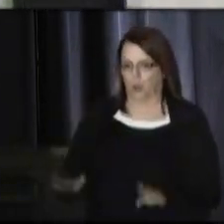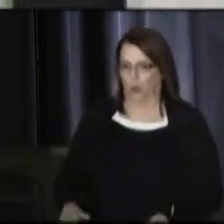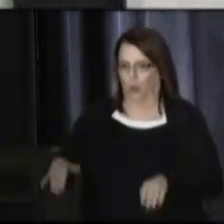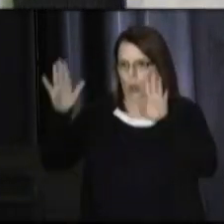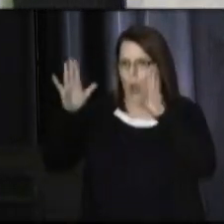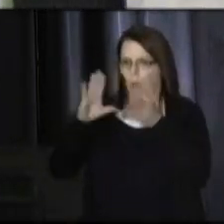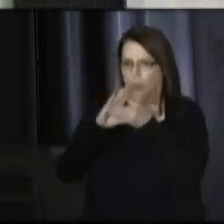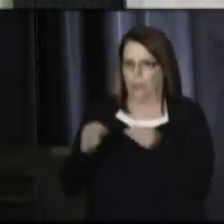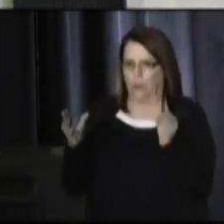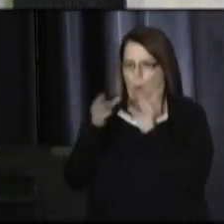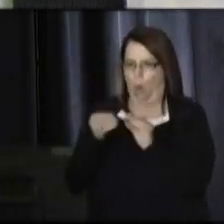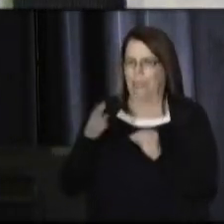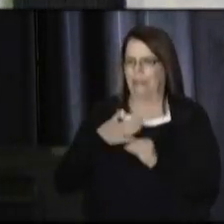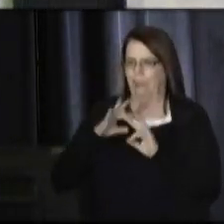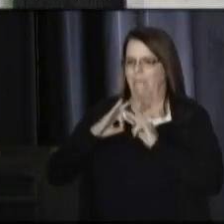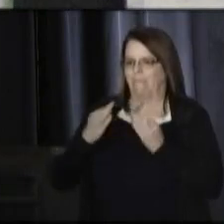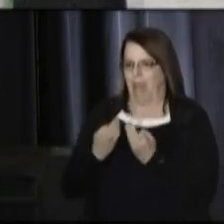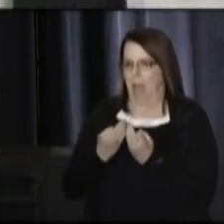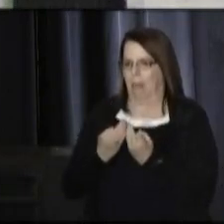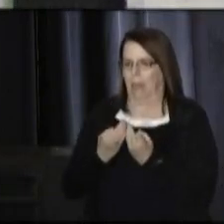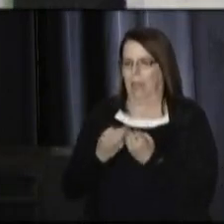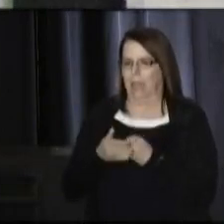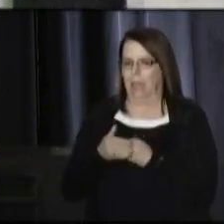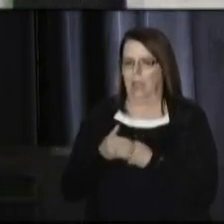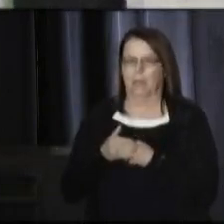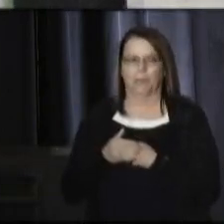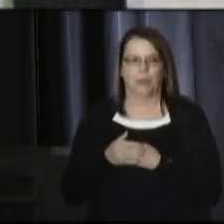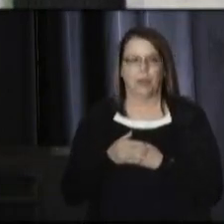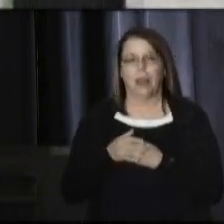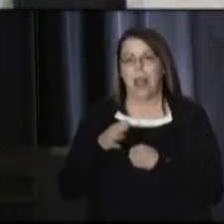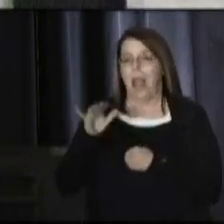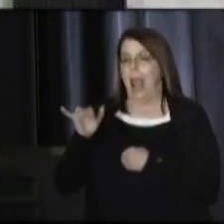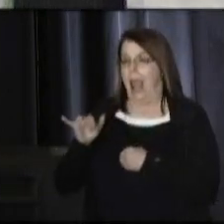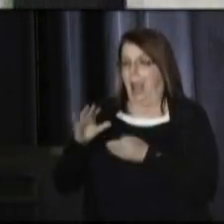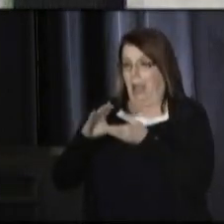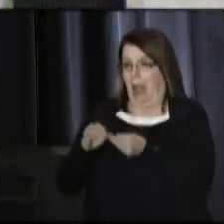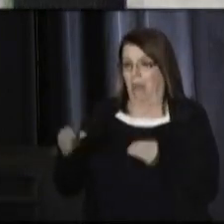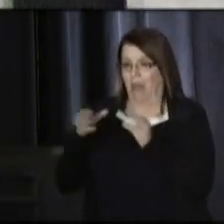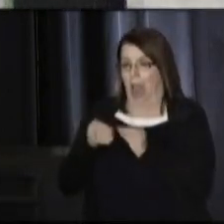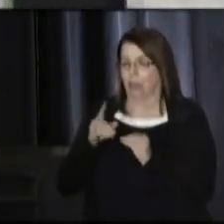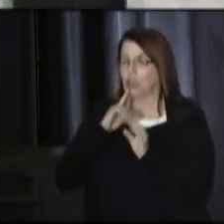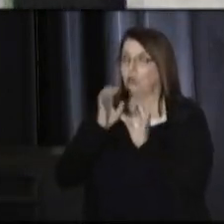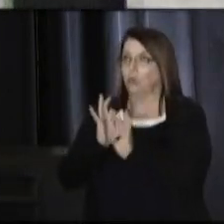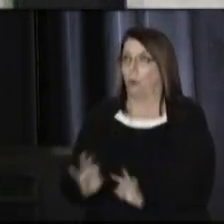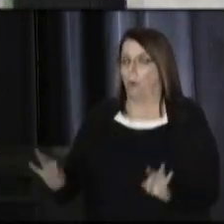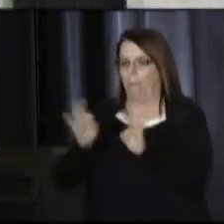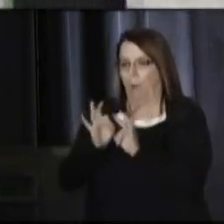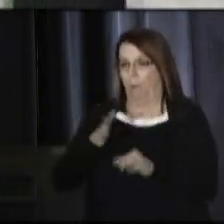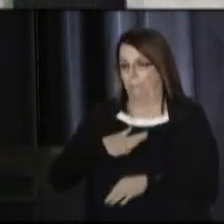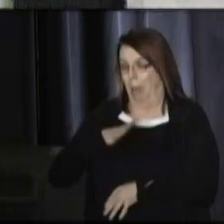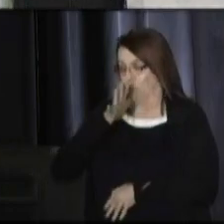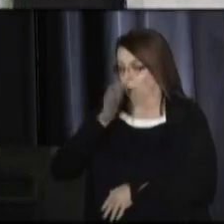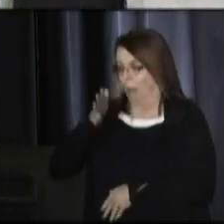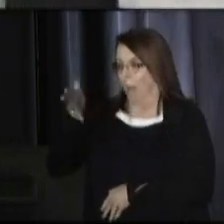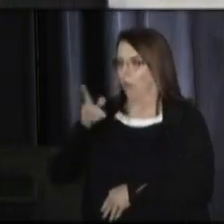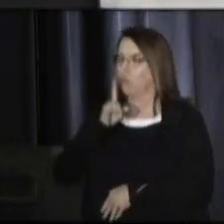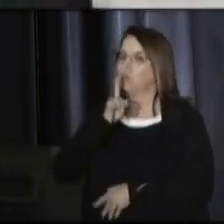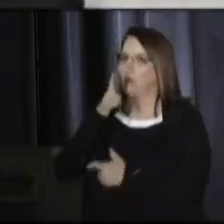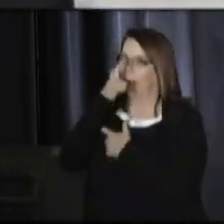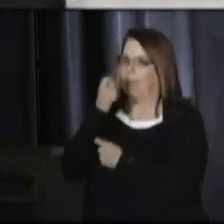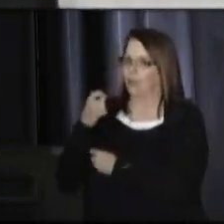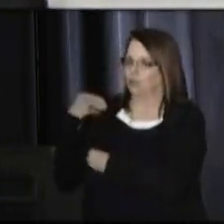handles. They take it all away. They take away weeping and take away laughter. Not last to go are the goats, as if I could